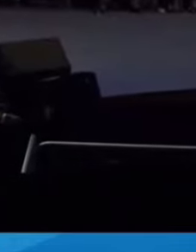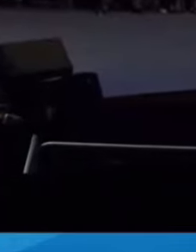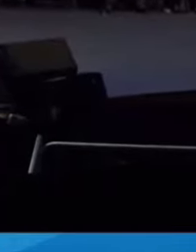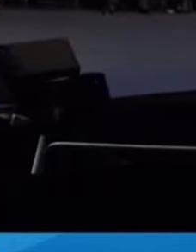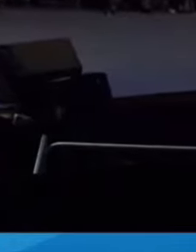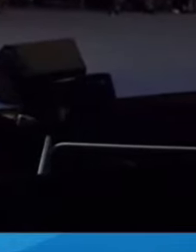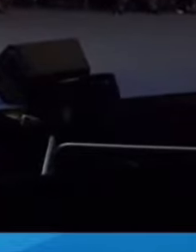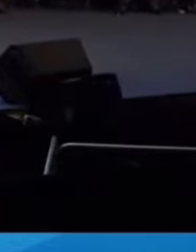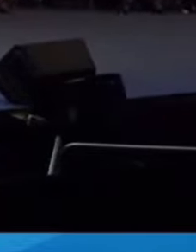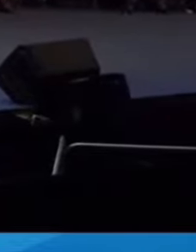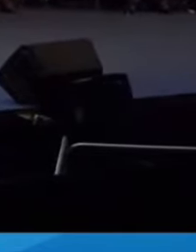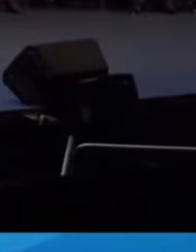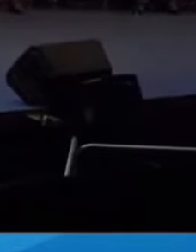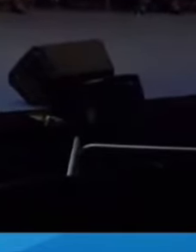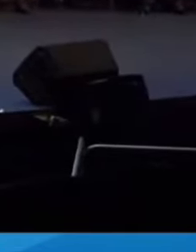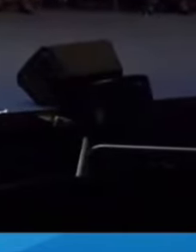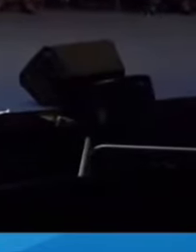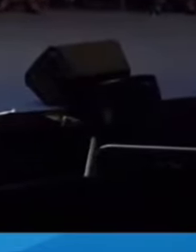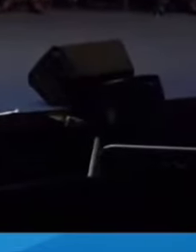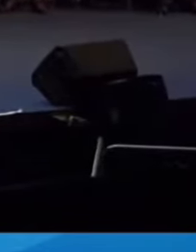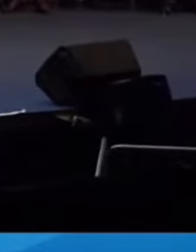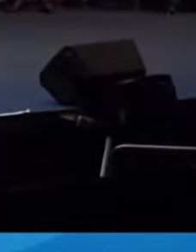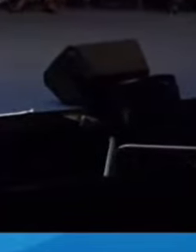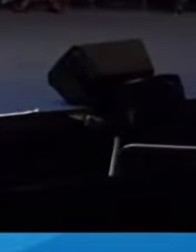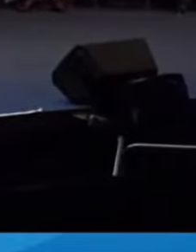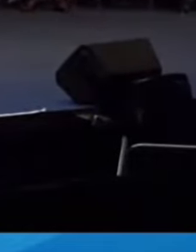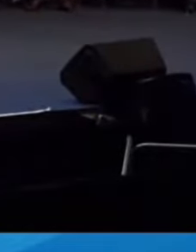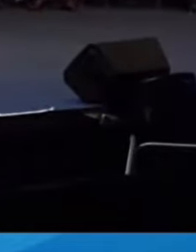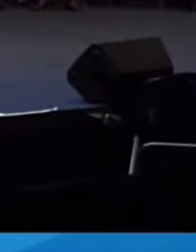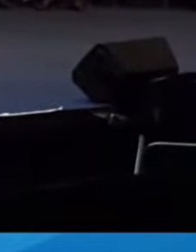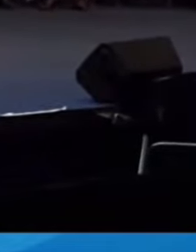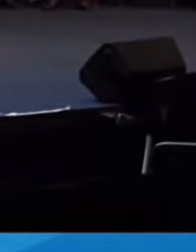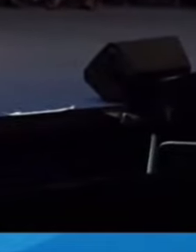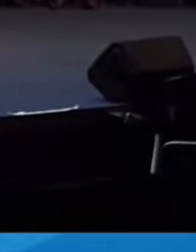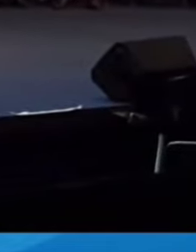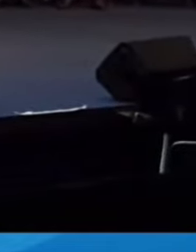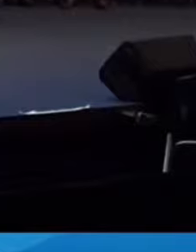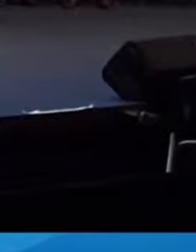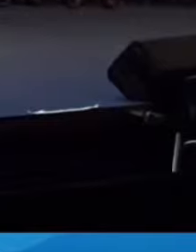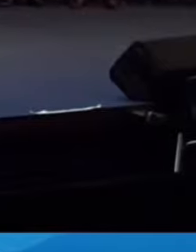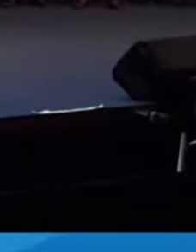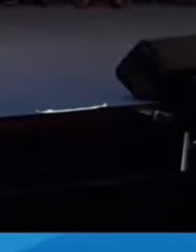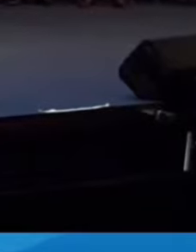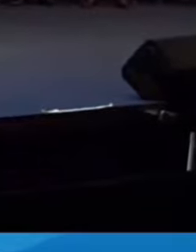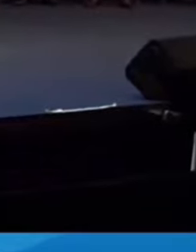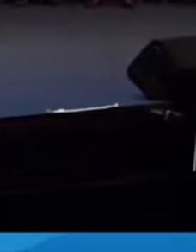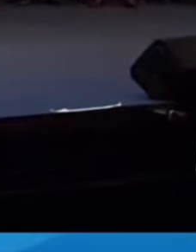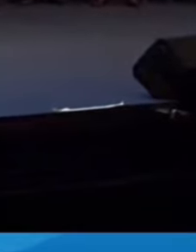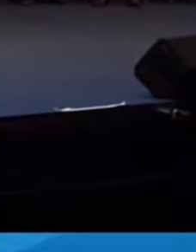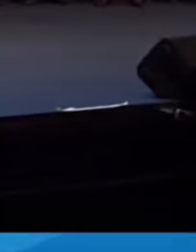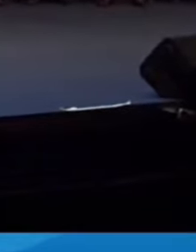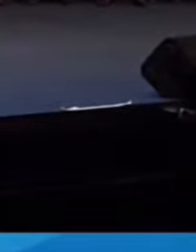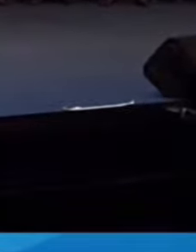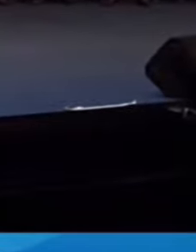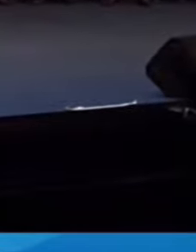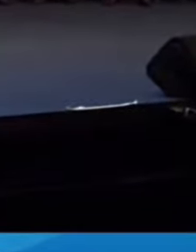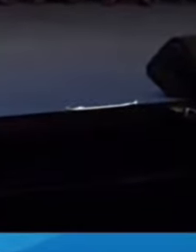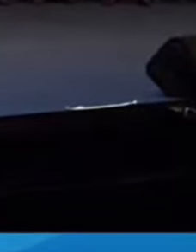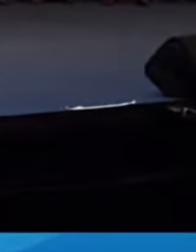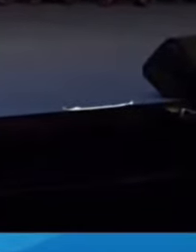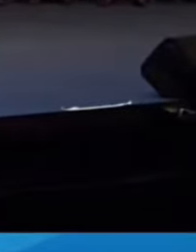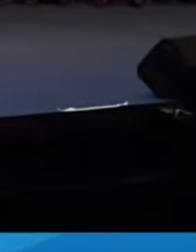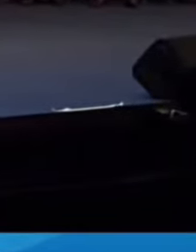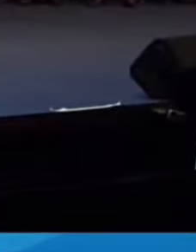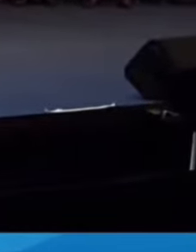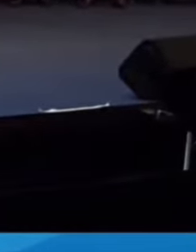I was in the hospital when I was dying and I was reading Psalm 4